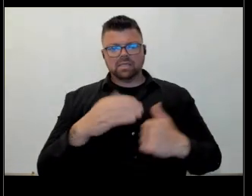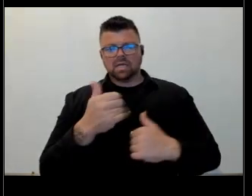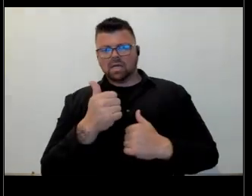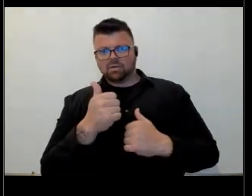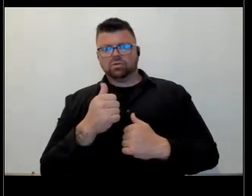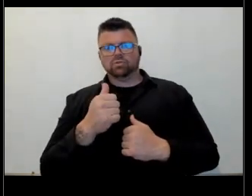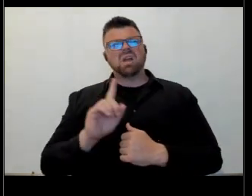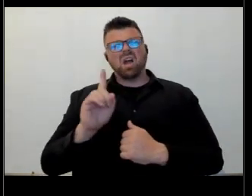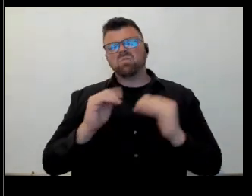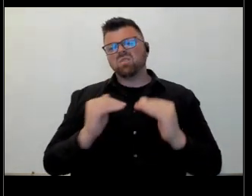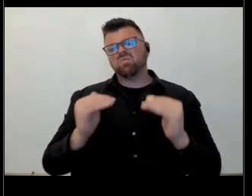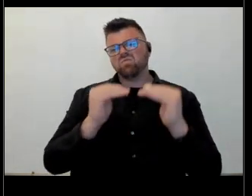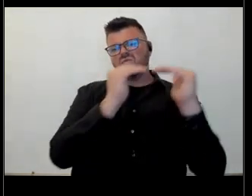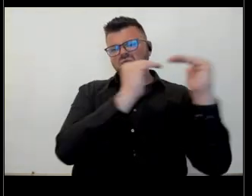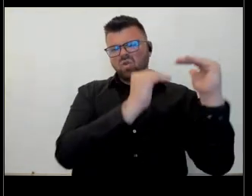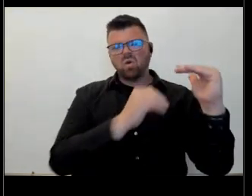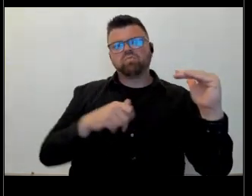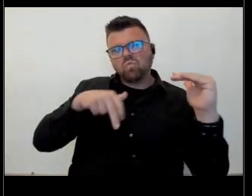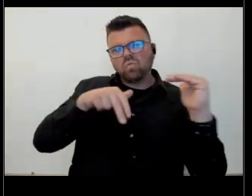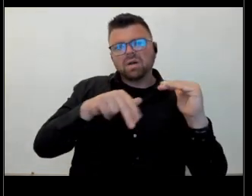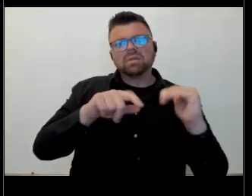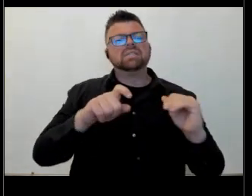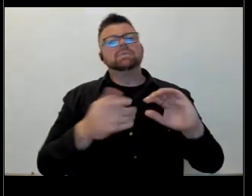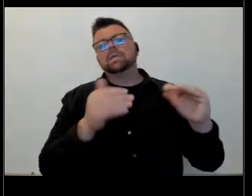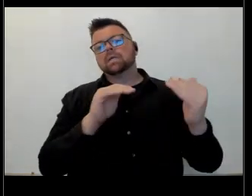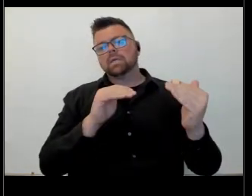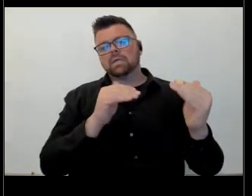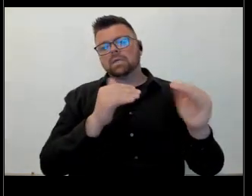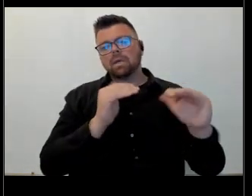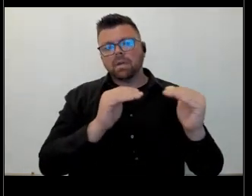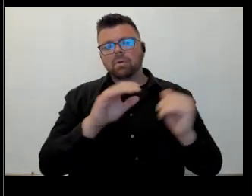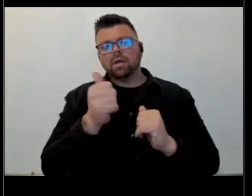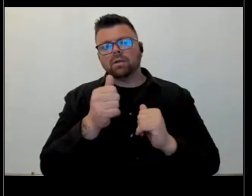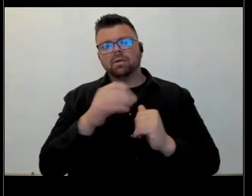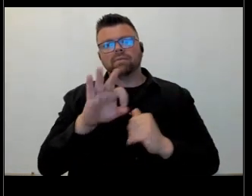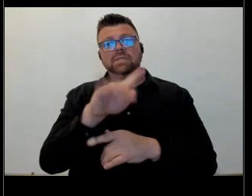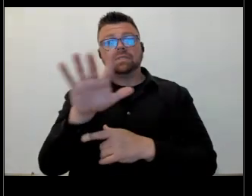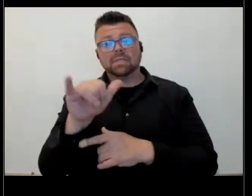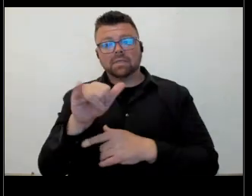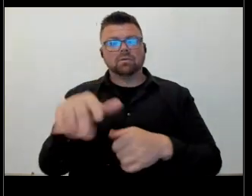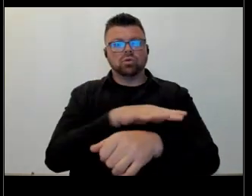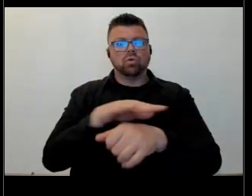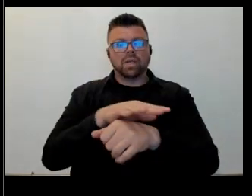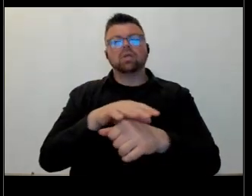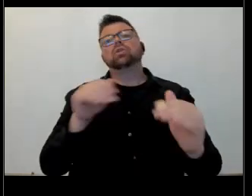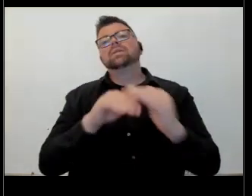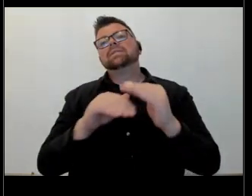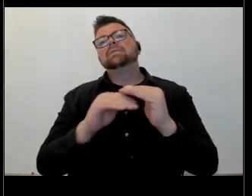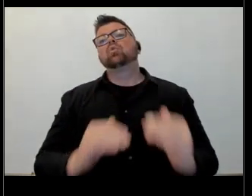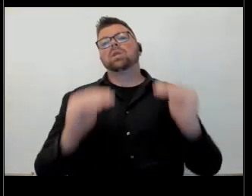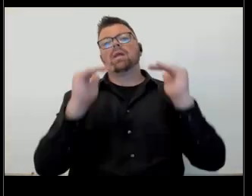a comparable facility located on the accessible level.